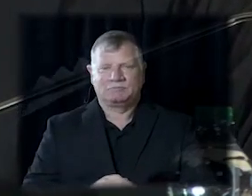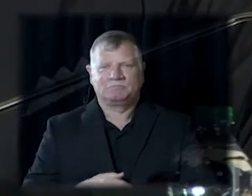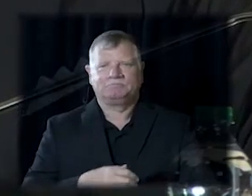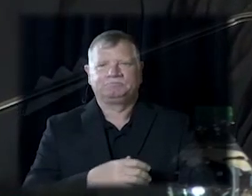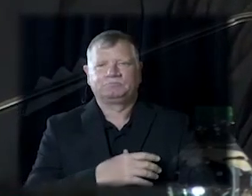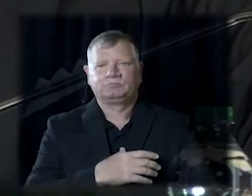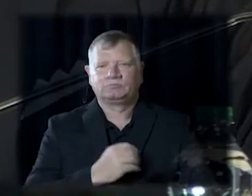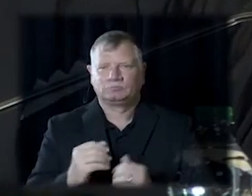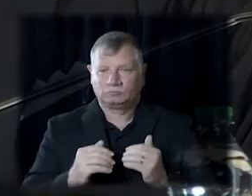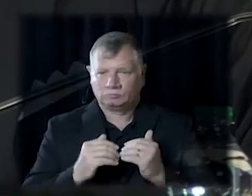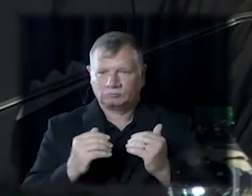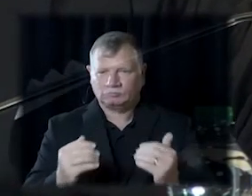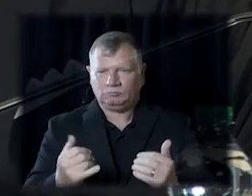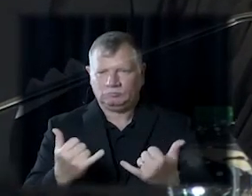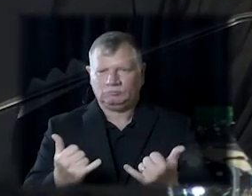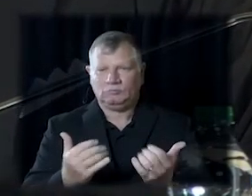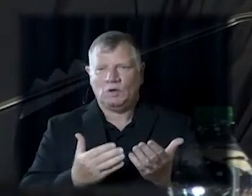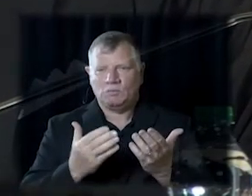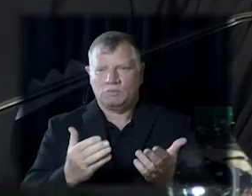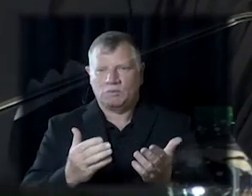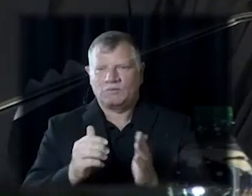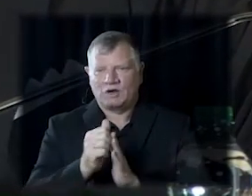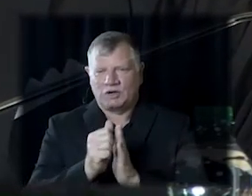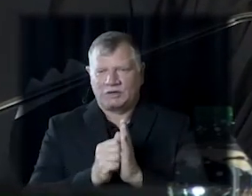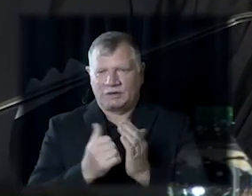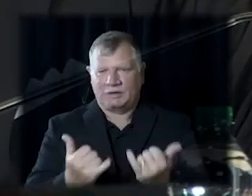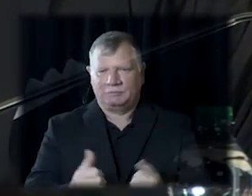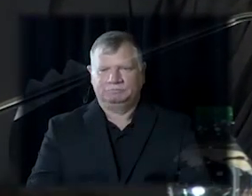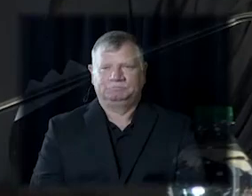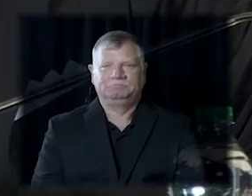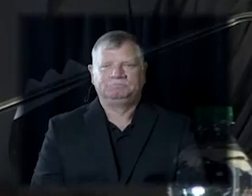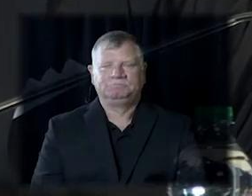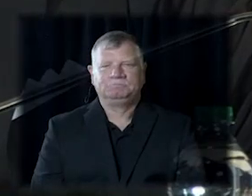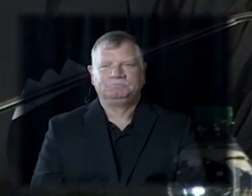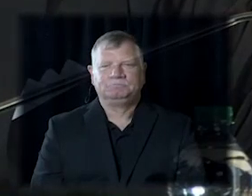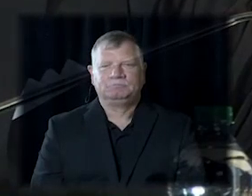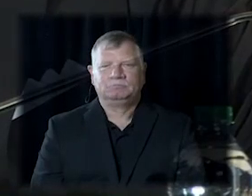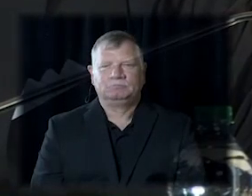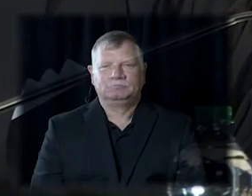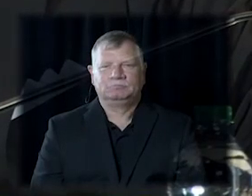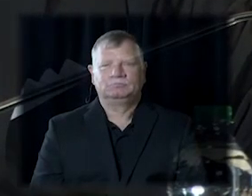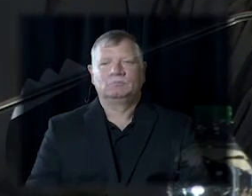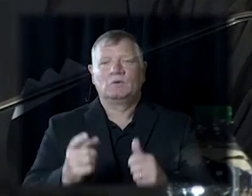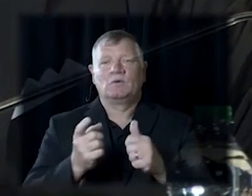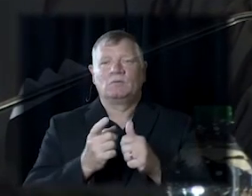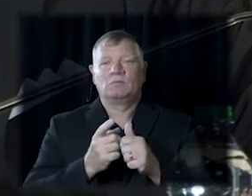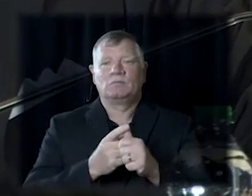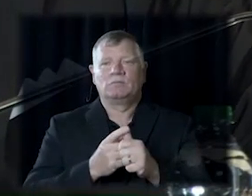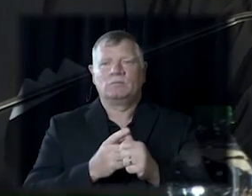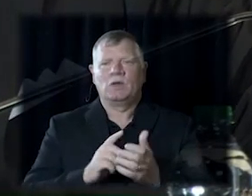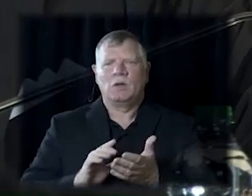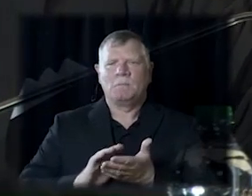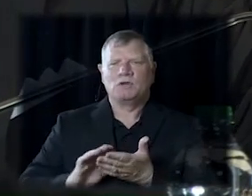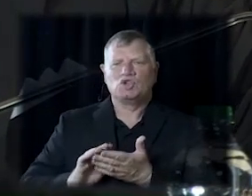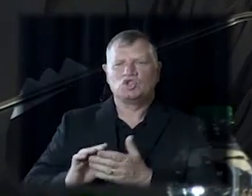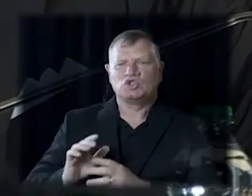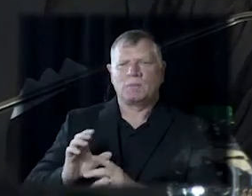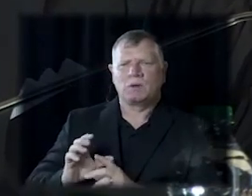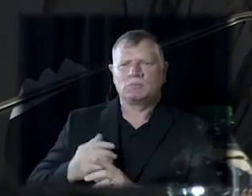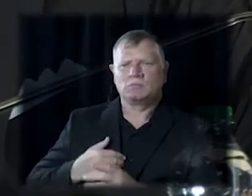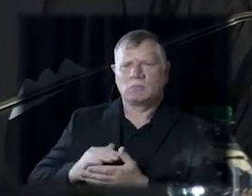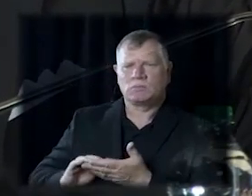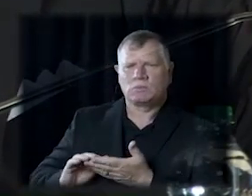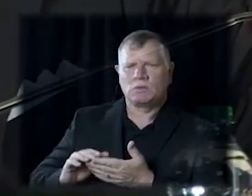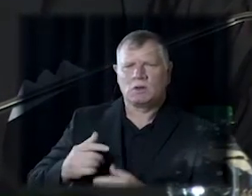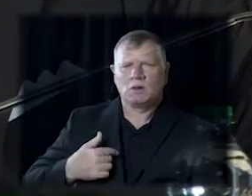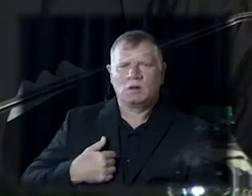on to the proposed agenda. Agenda minutes. Our first order of business is Mr. Chairman, if I may, please. Yes,